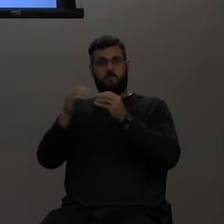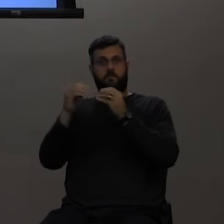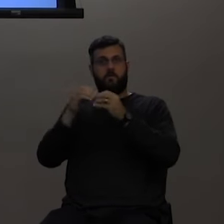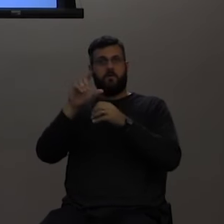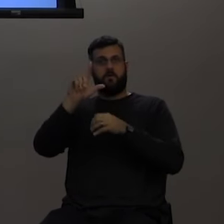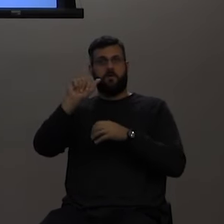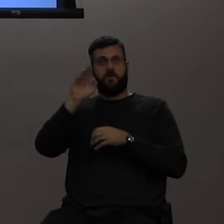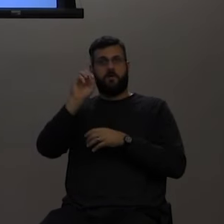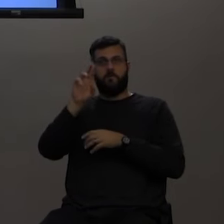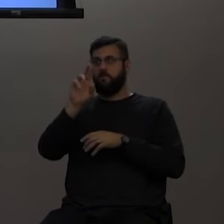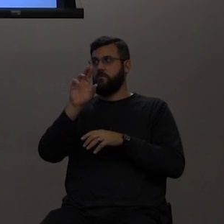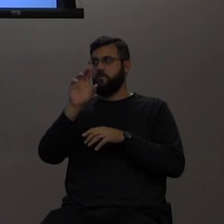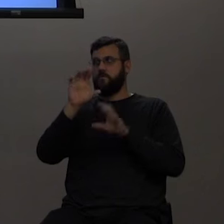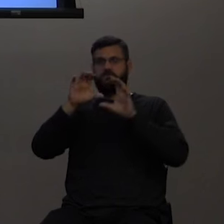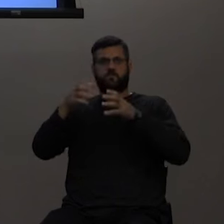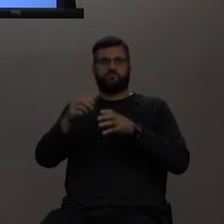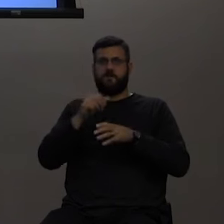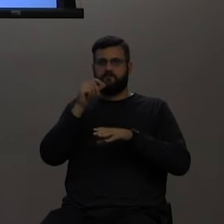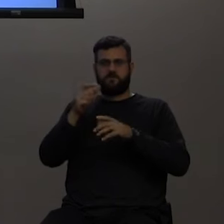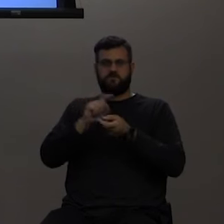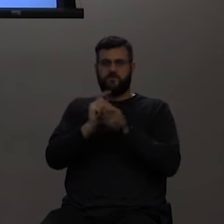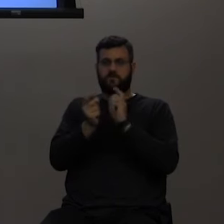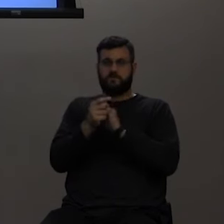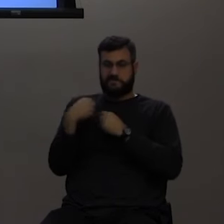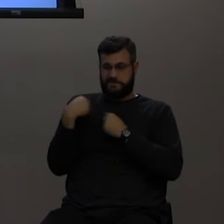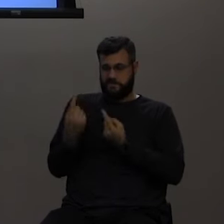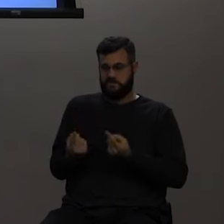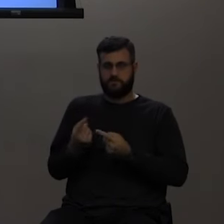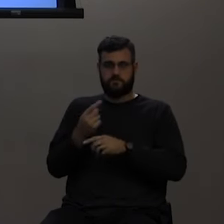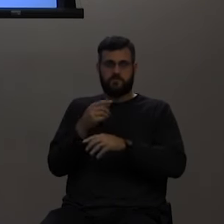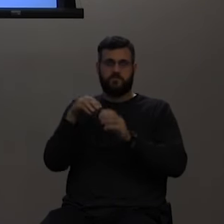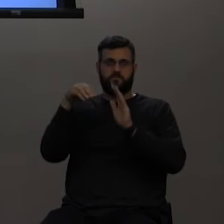much since the recession.